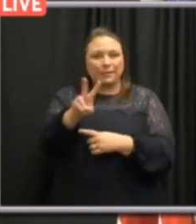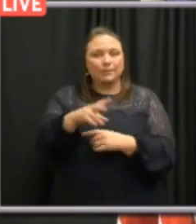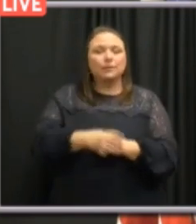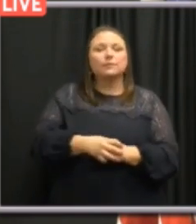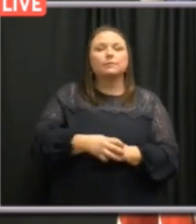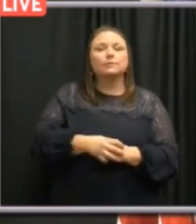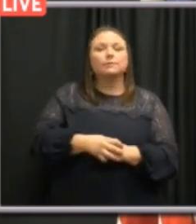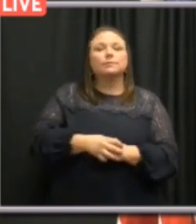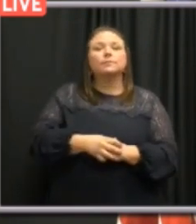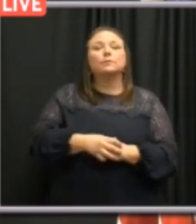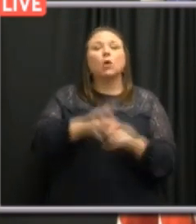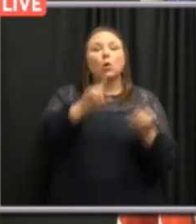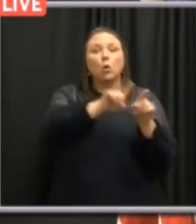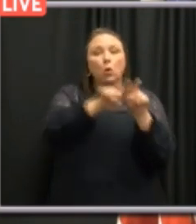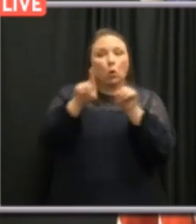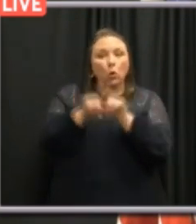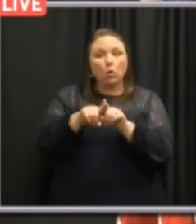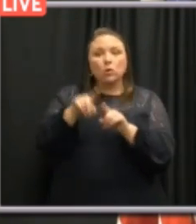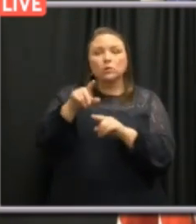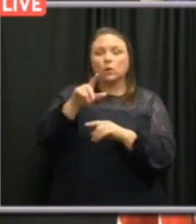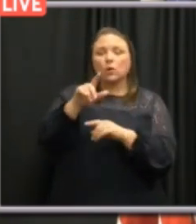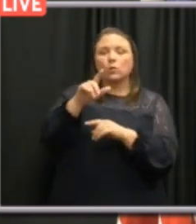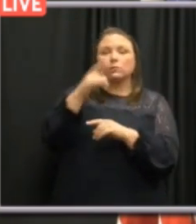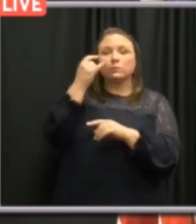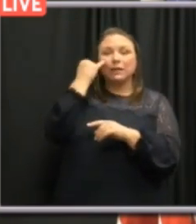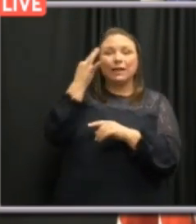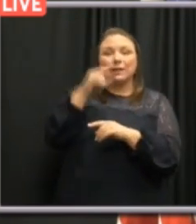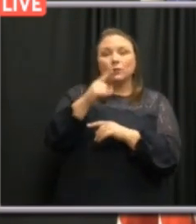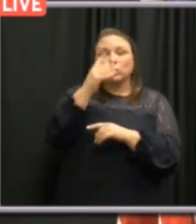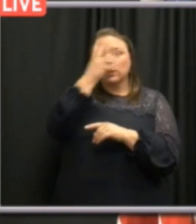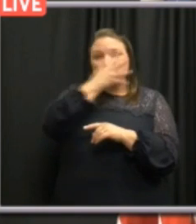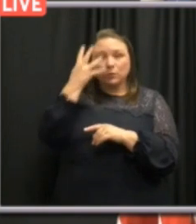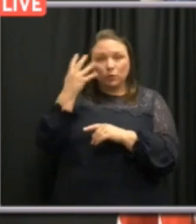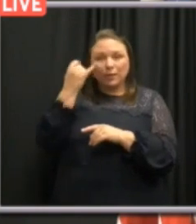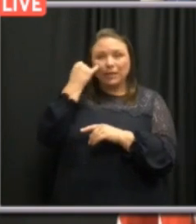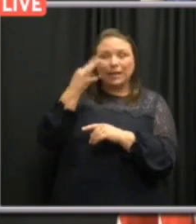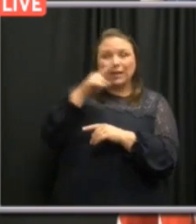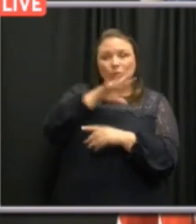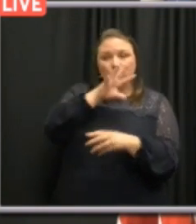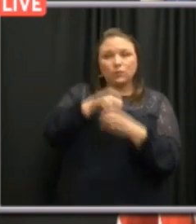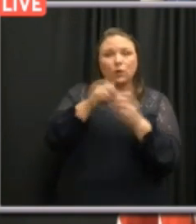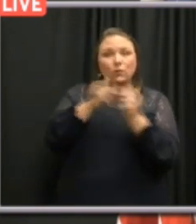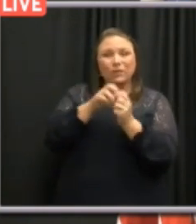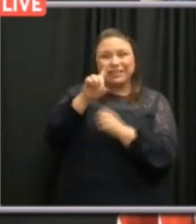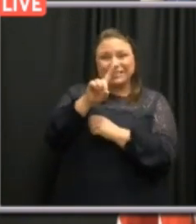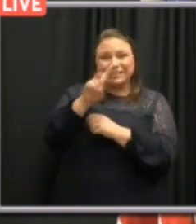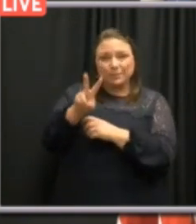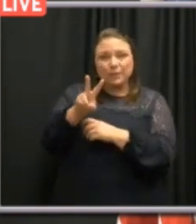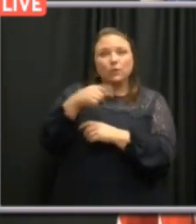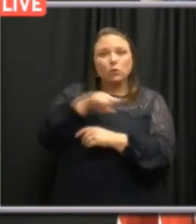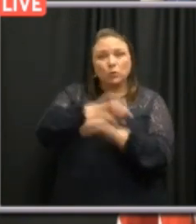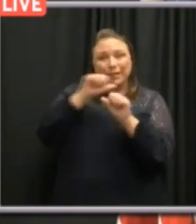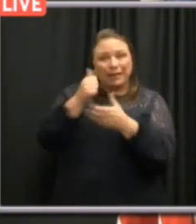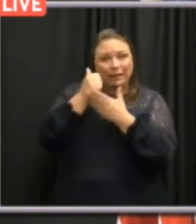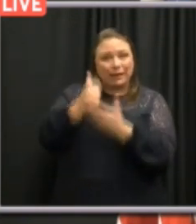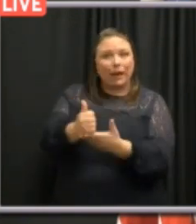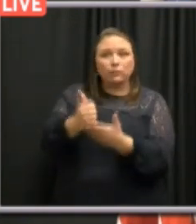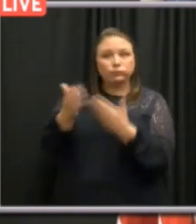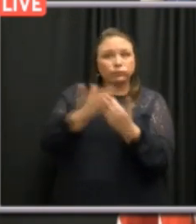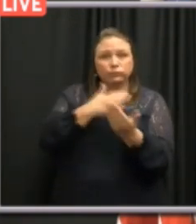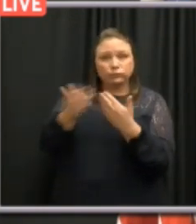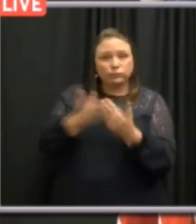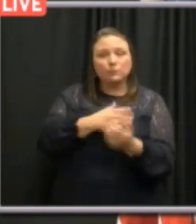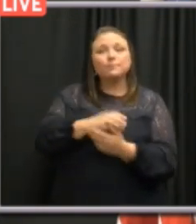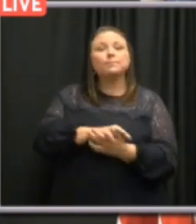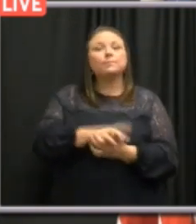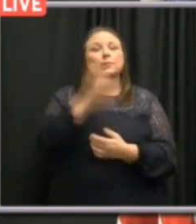as it relates to legal status, again, if you are a victim of domestic violence, we are able to assist you. If